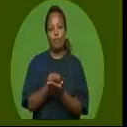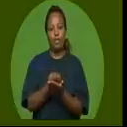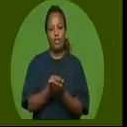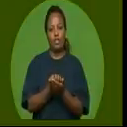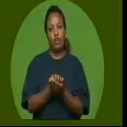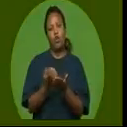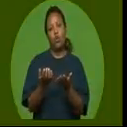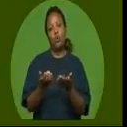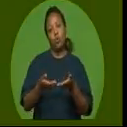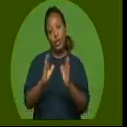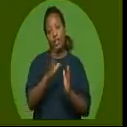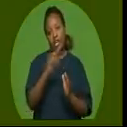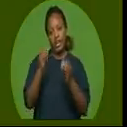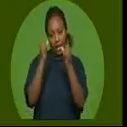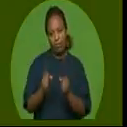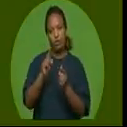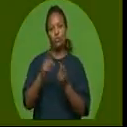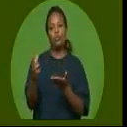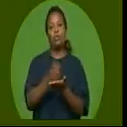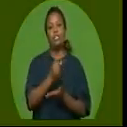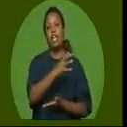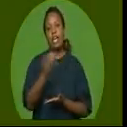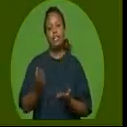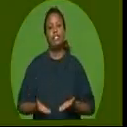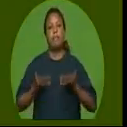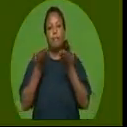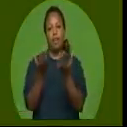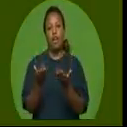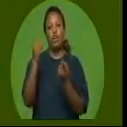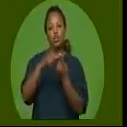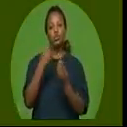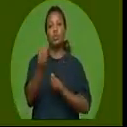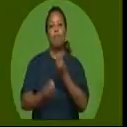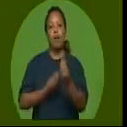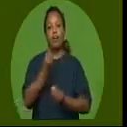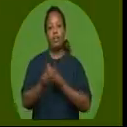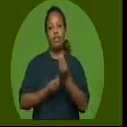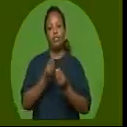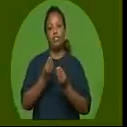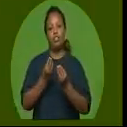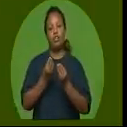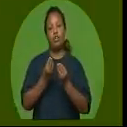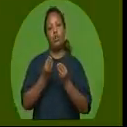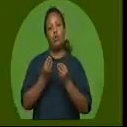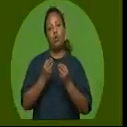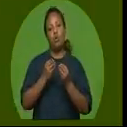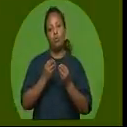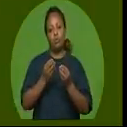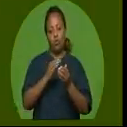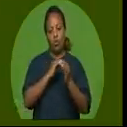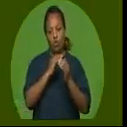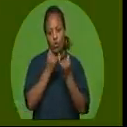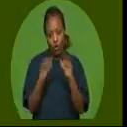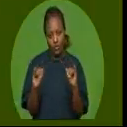an economy are willing and able to produce and supply to the market over a